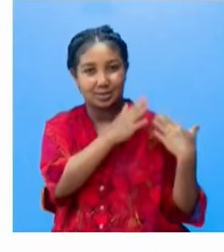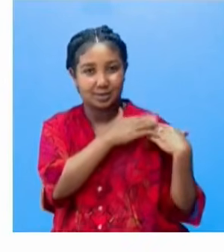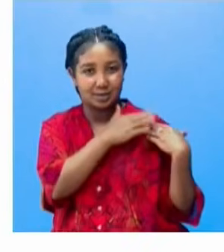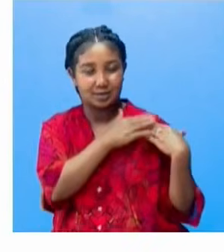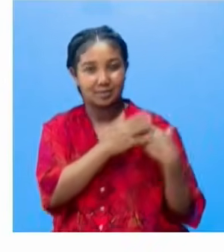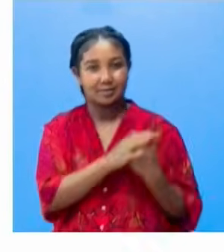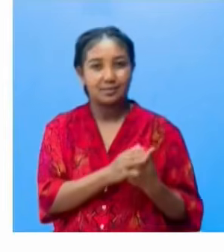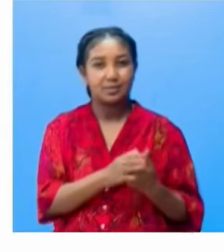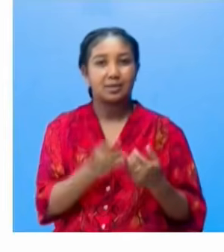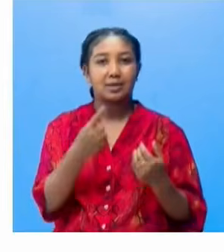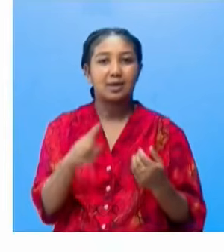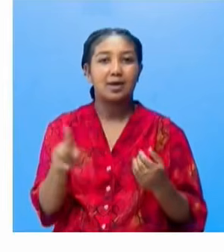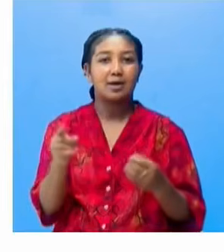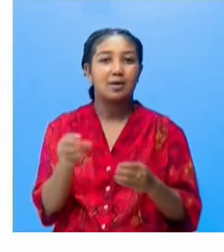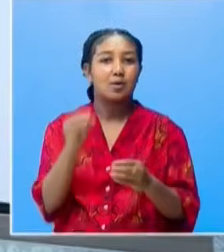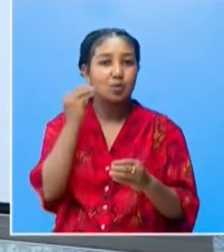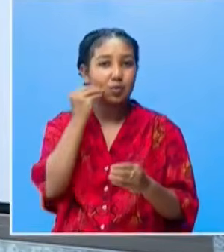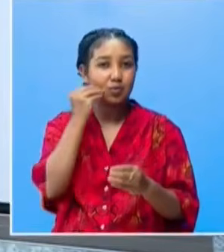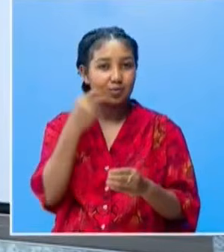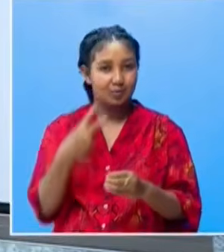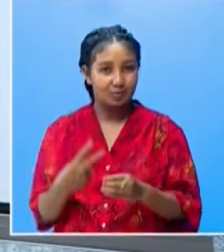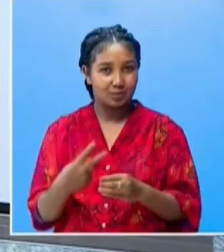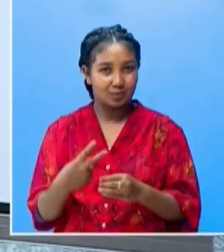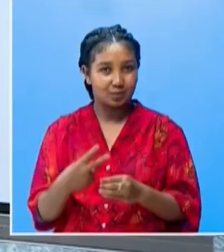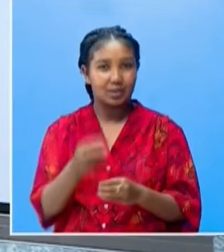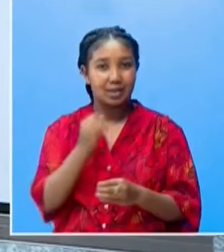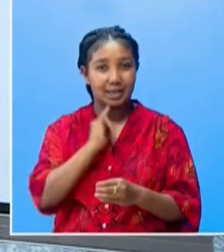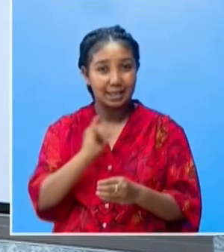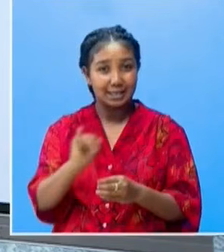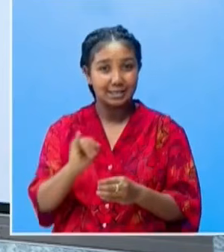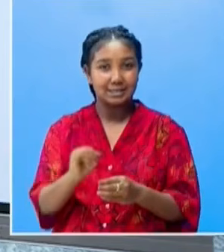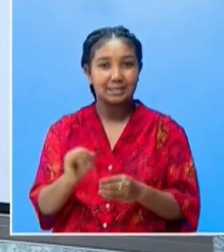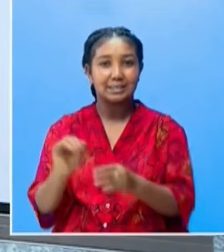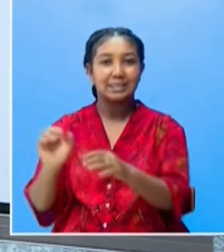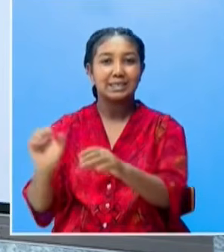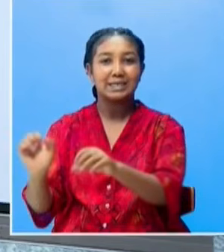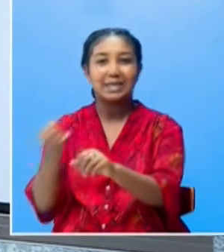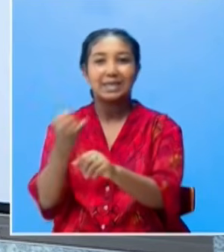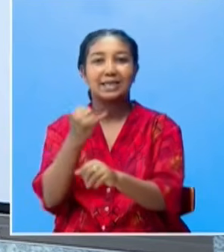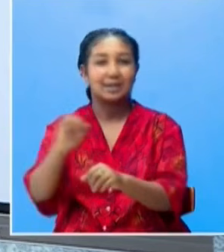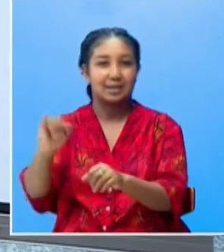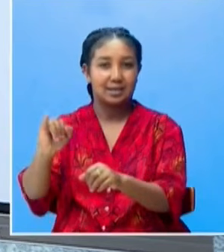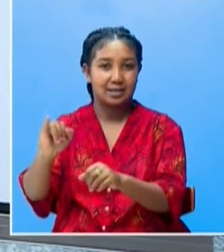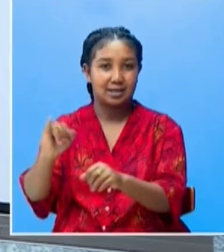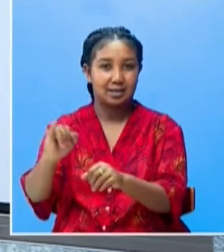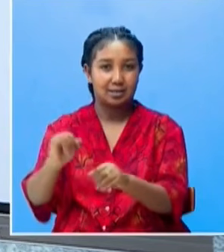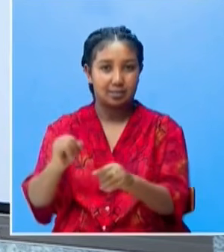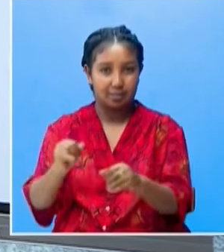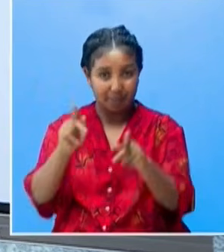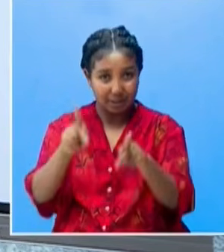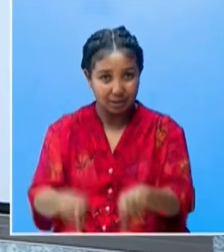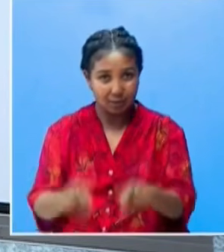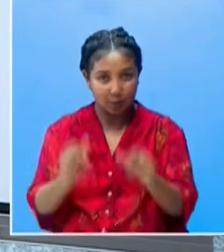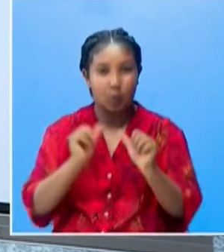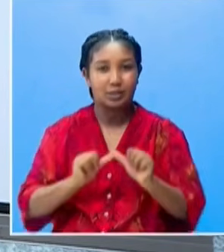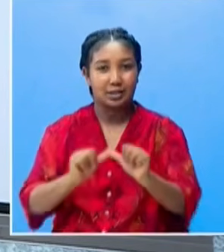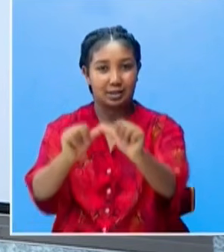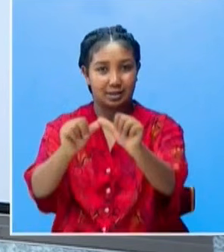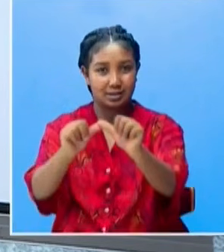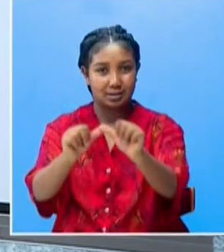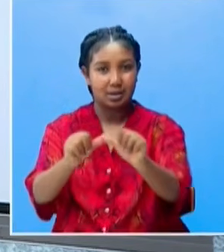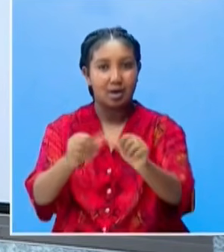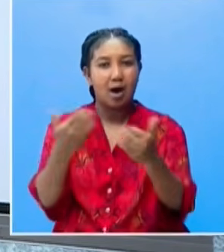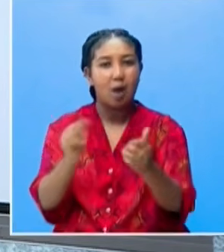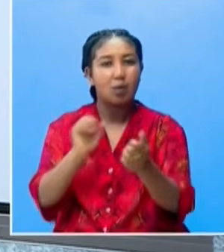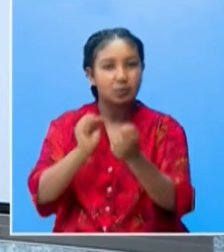subject. The room, now look at this, is cleaning, which is present continuous. Now, how